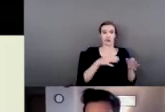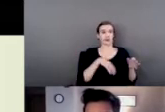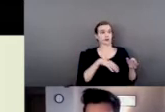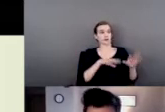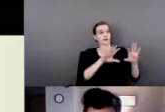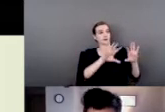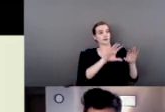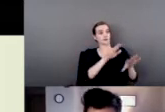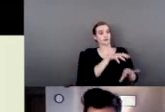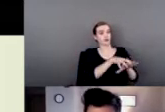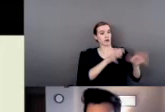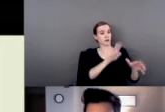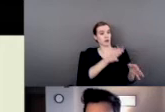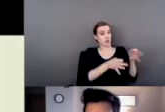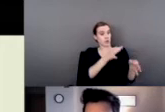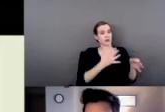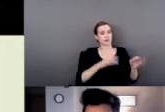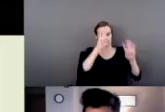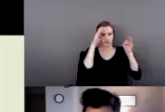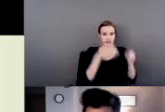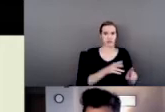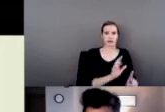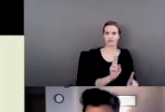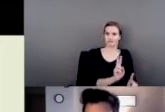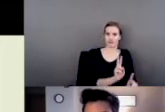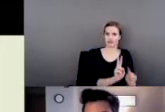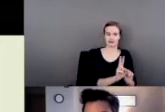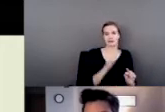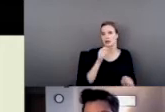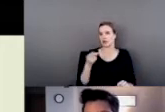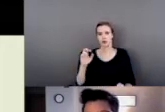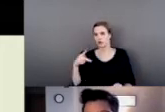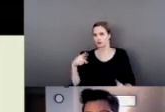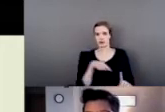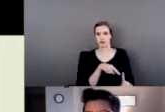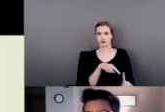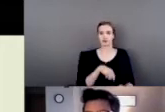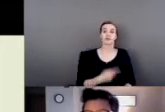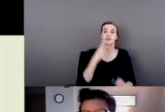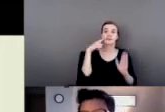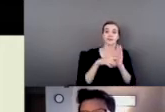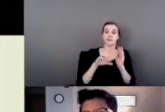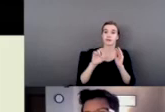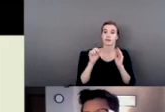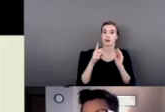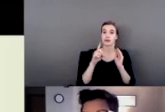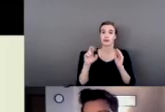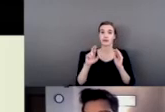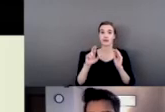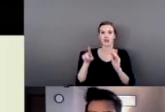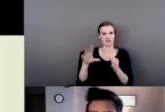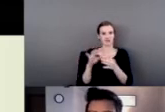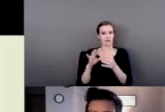of rape, she talked about, you know, what she say it be law. It was the choice of the victim,